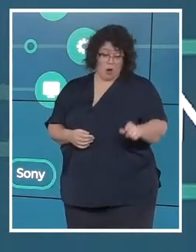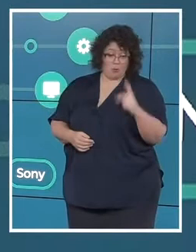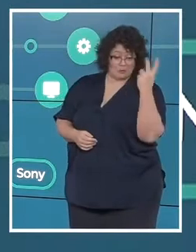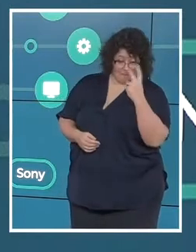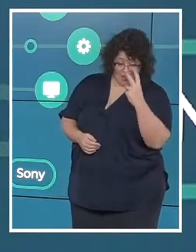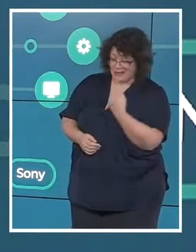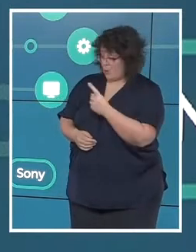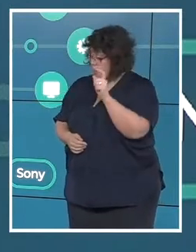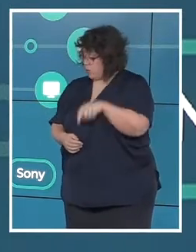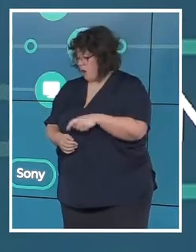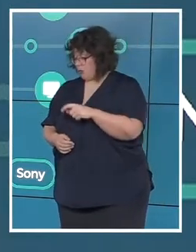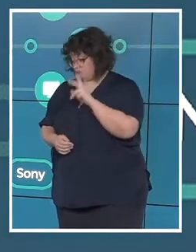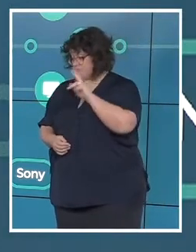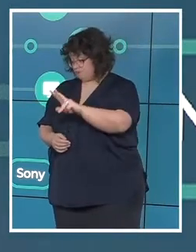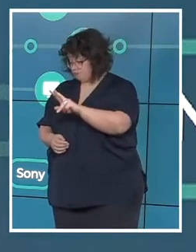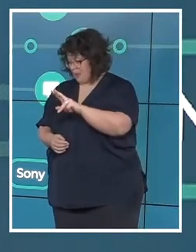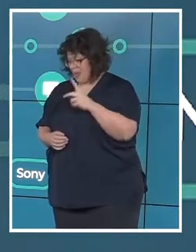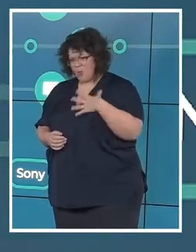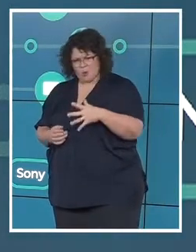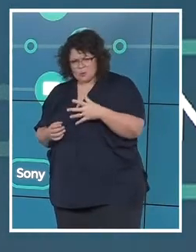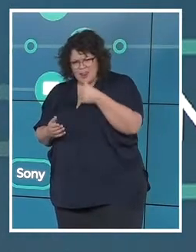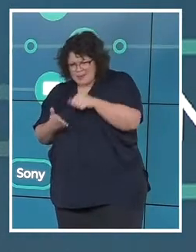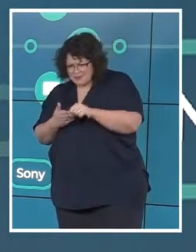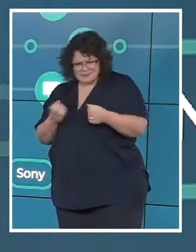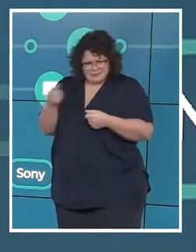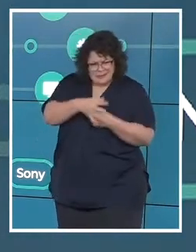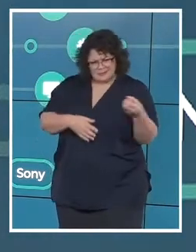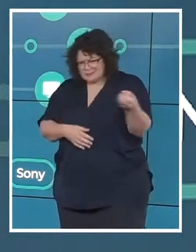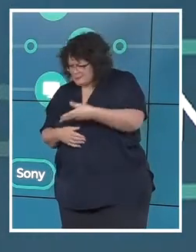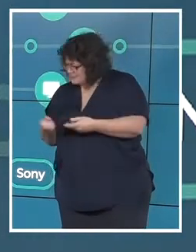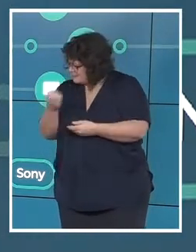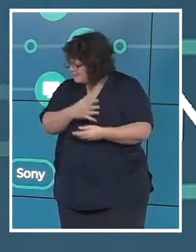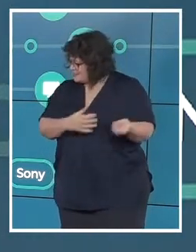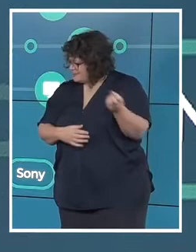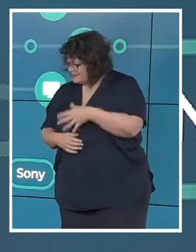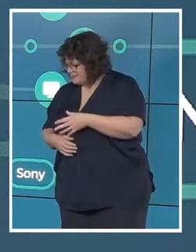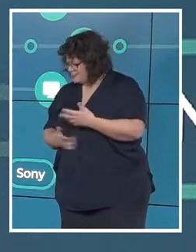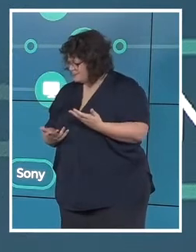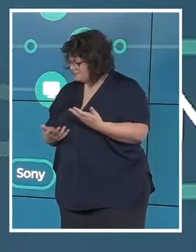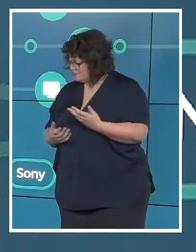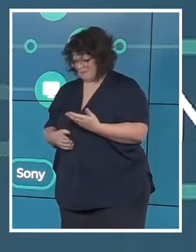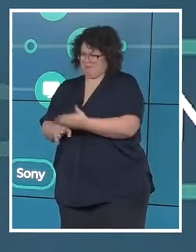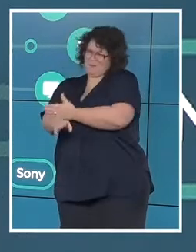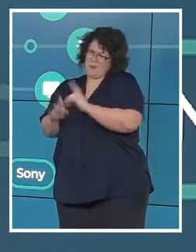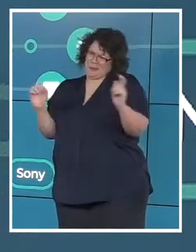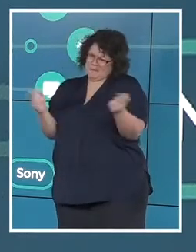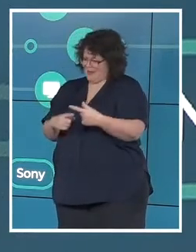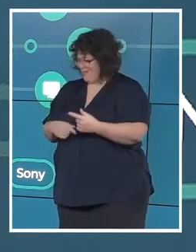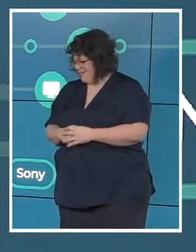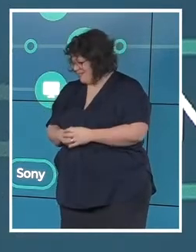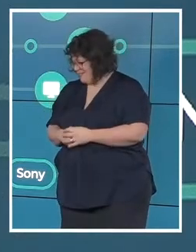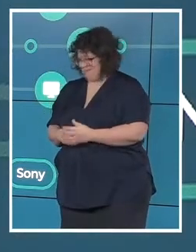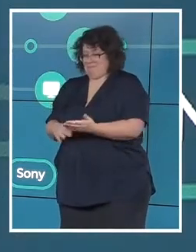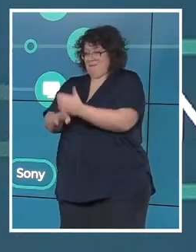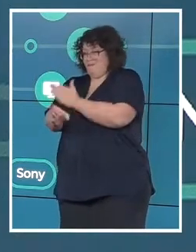back before email, back before even Braille. And if a blind person wanted to write a letter, they had to voice it